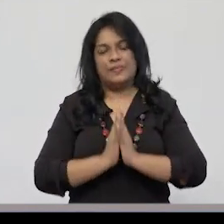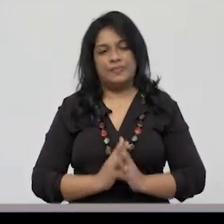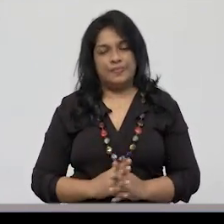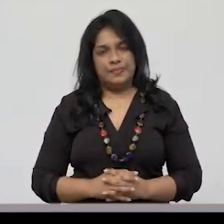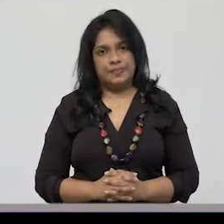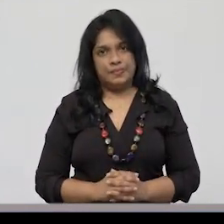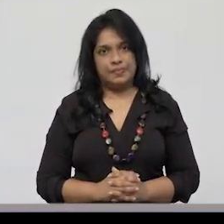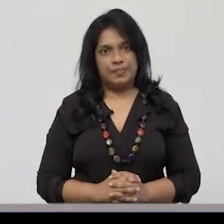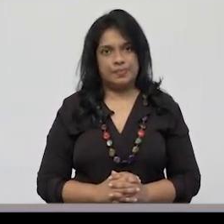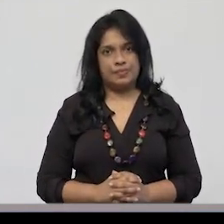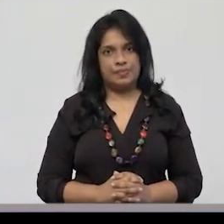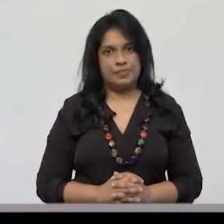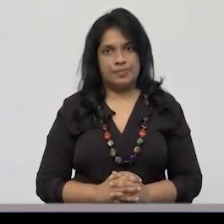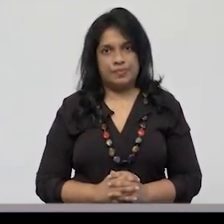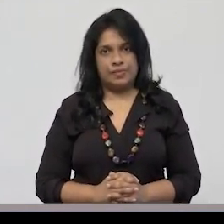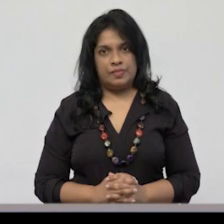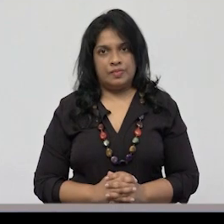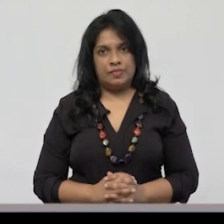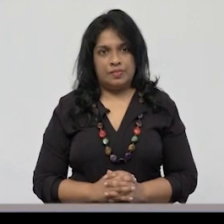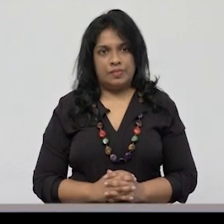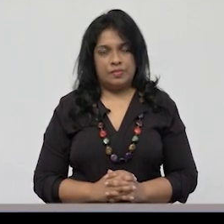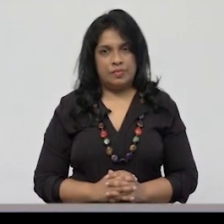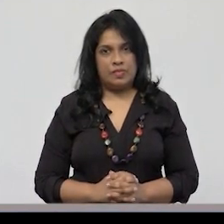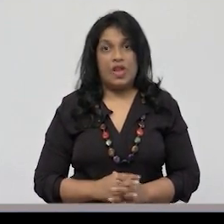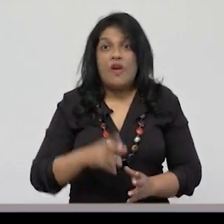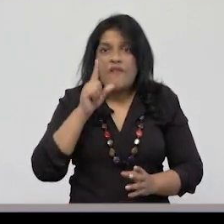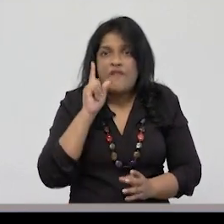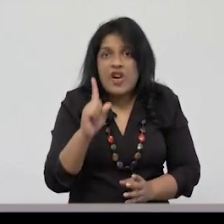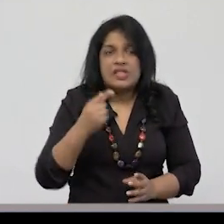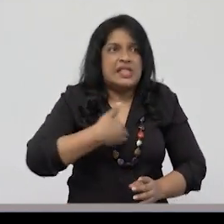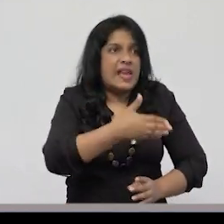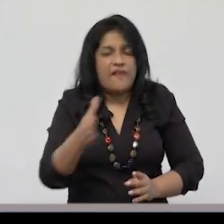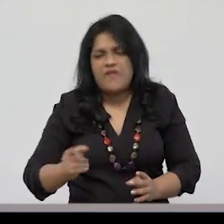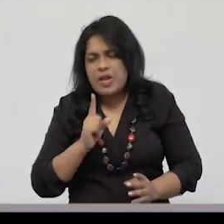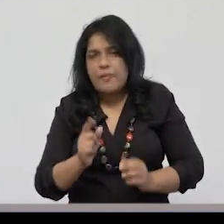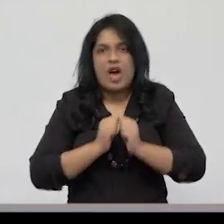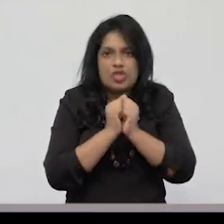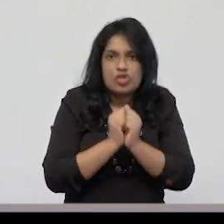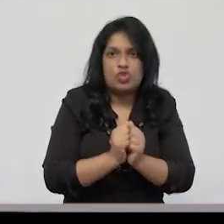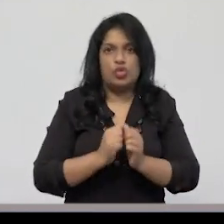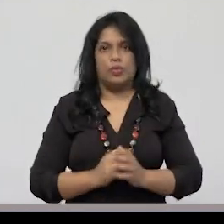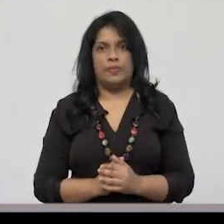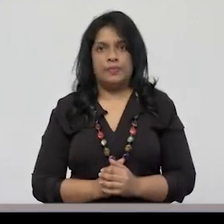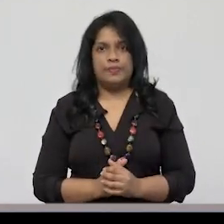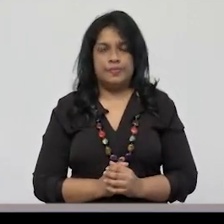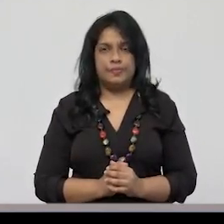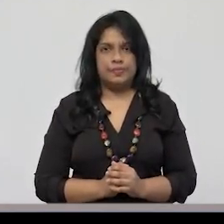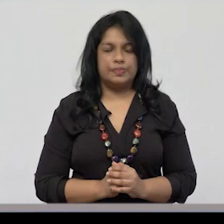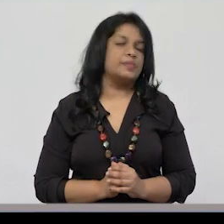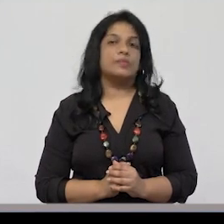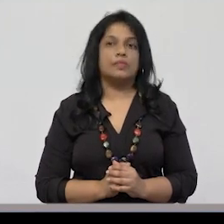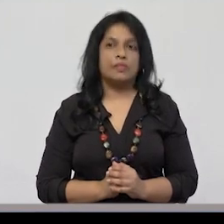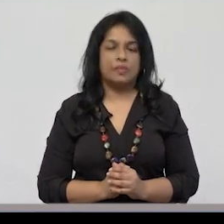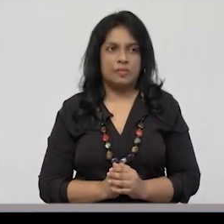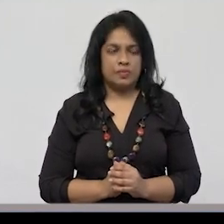If you have a pen and paper, otherwise write it in your heart. The first thing you do is something we all know, but maybe we